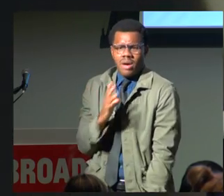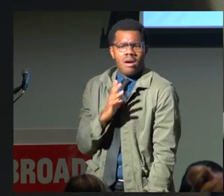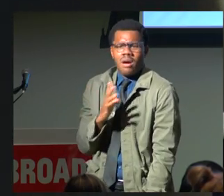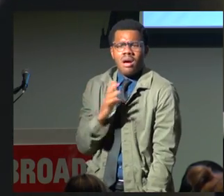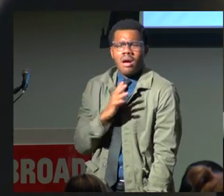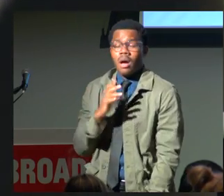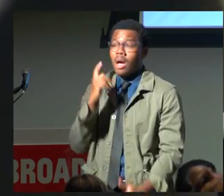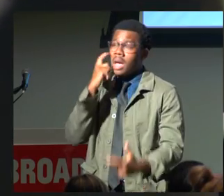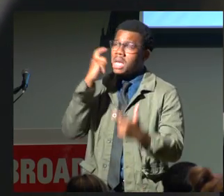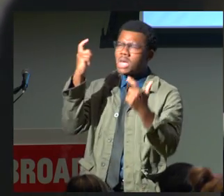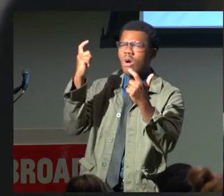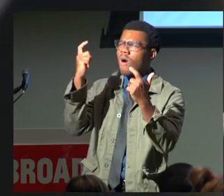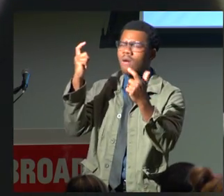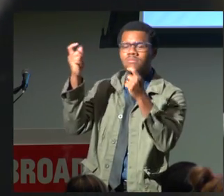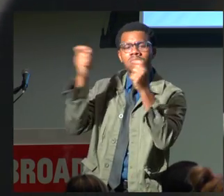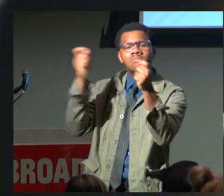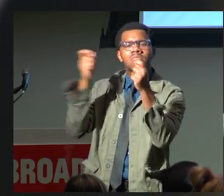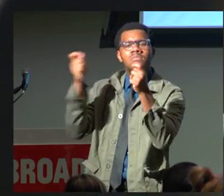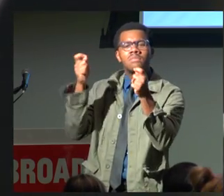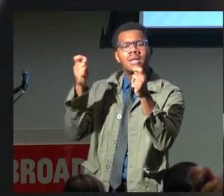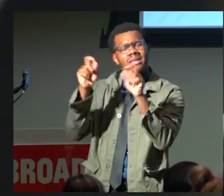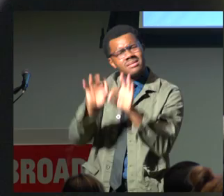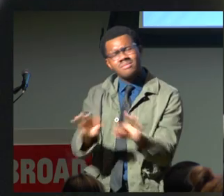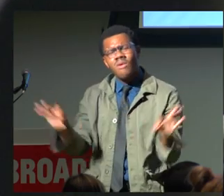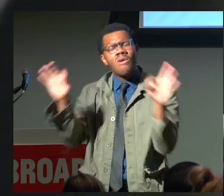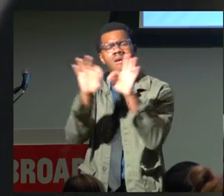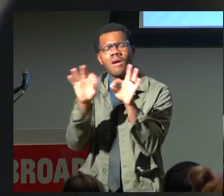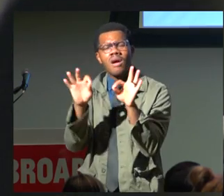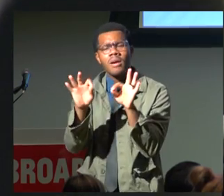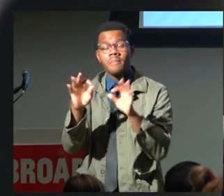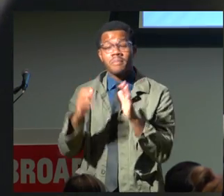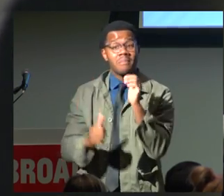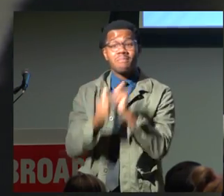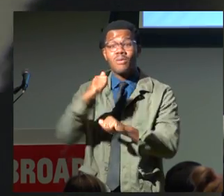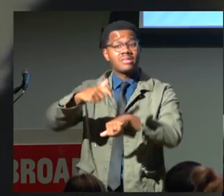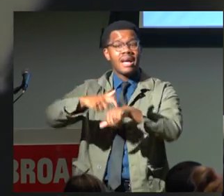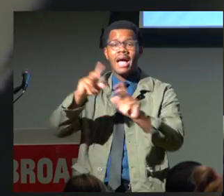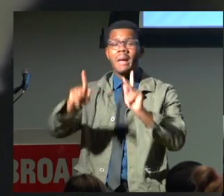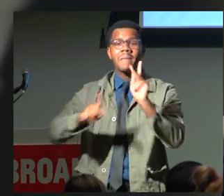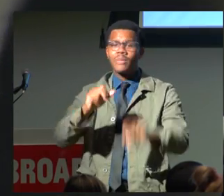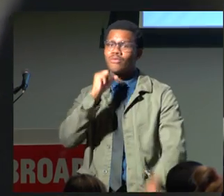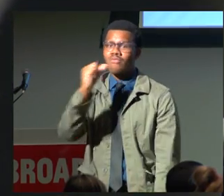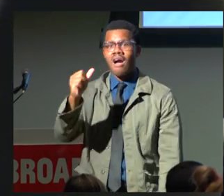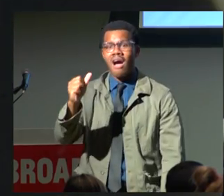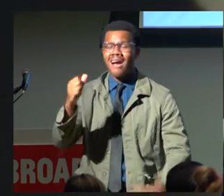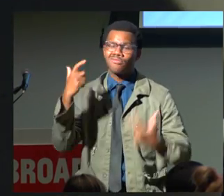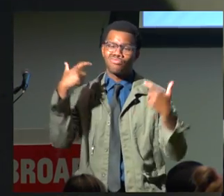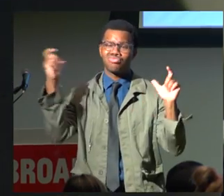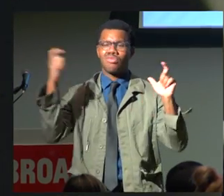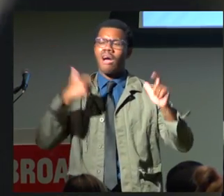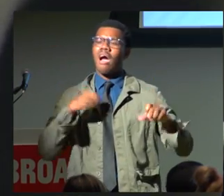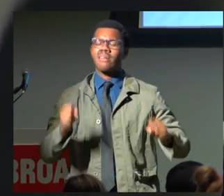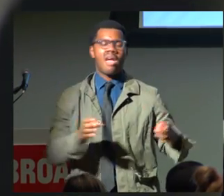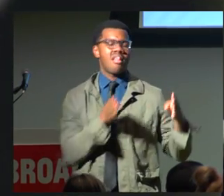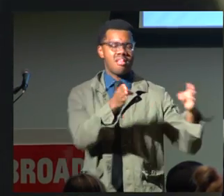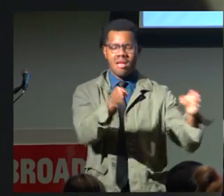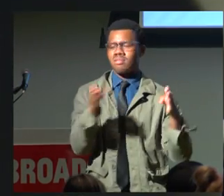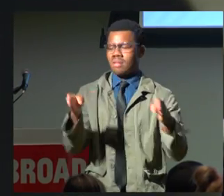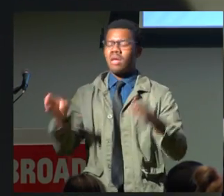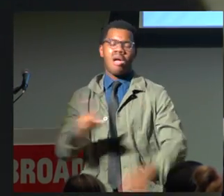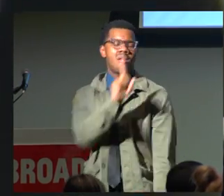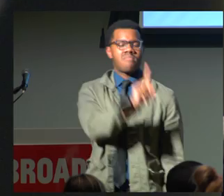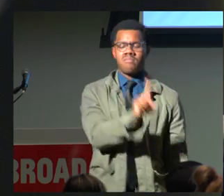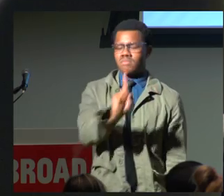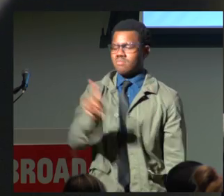ego, I just think it's really important. And I think a lot of the time people don't. They don't know how to stay in their lane. Ashley is a G at Gagosian.